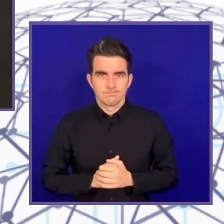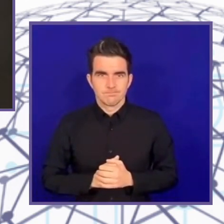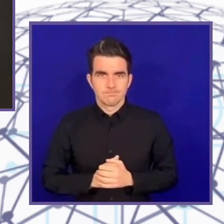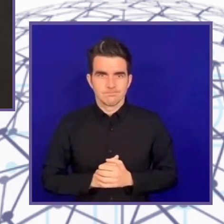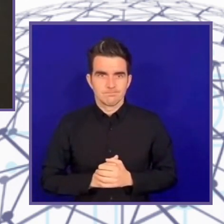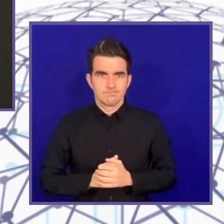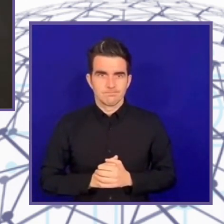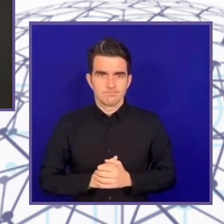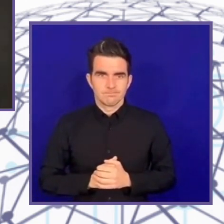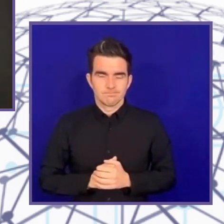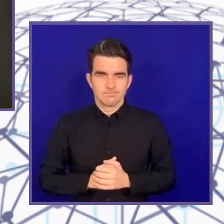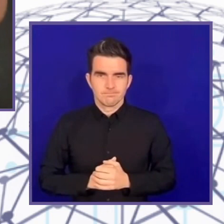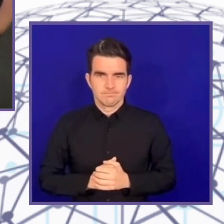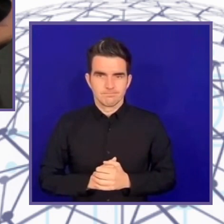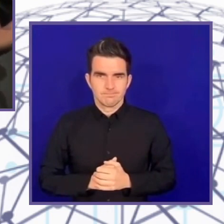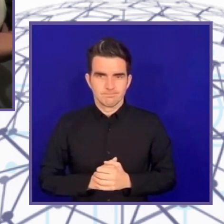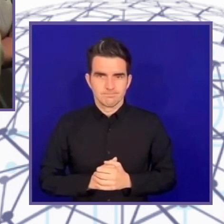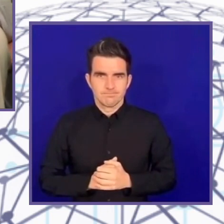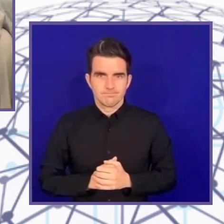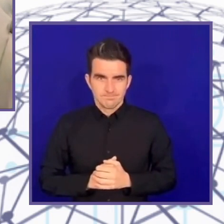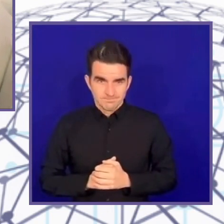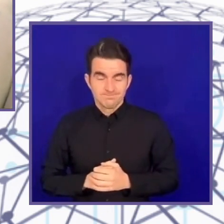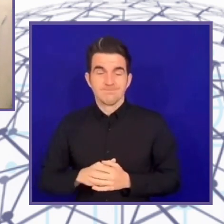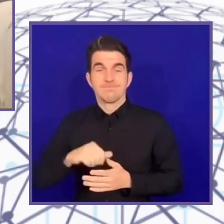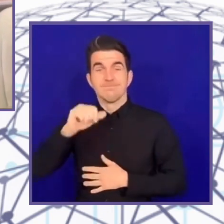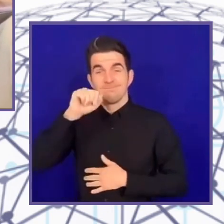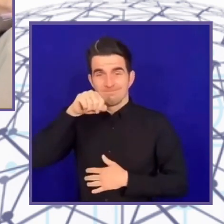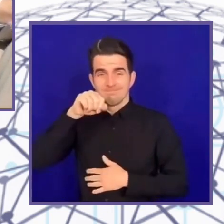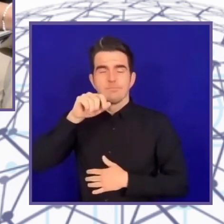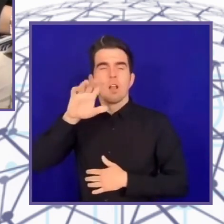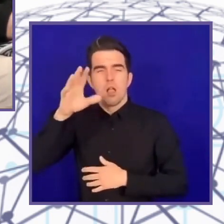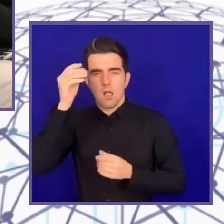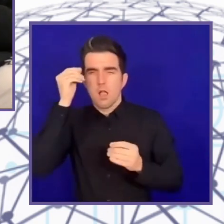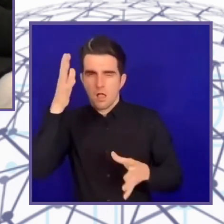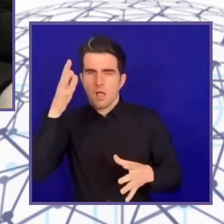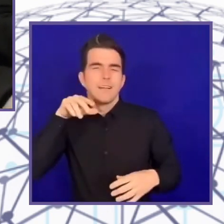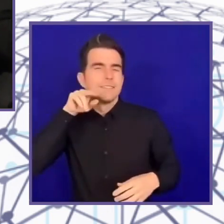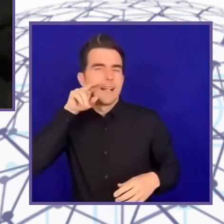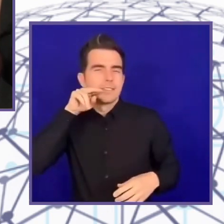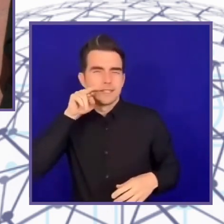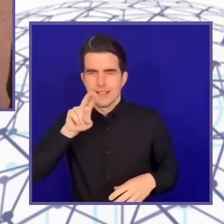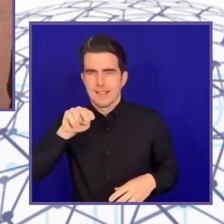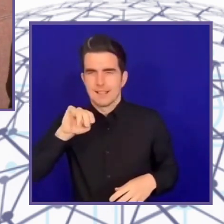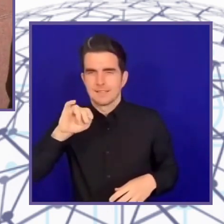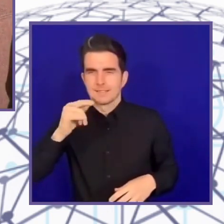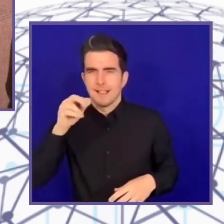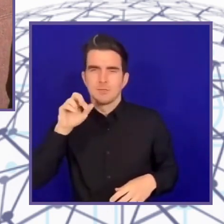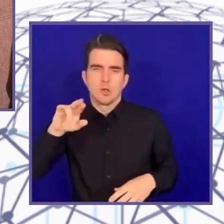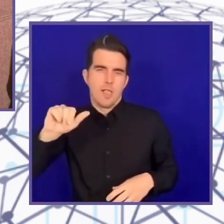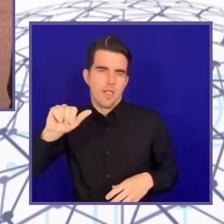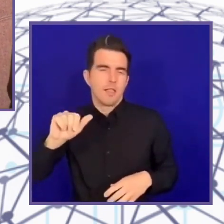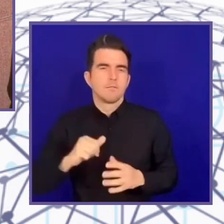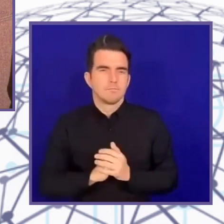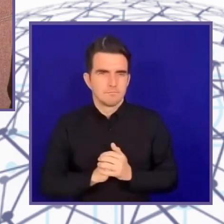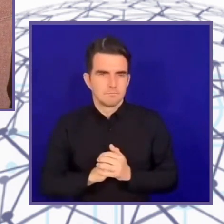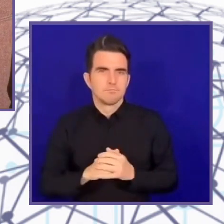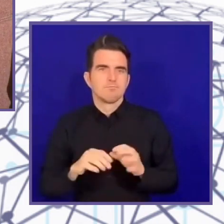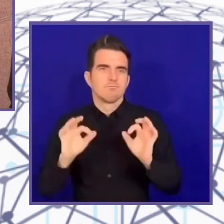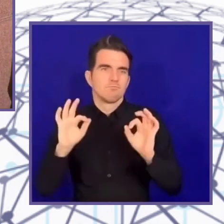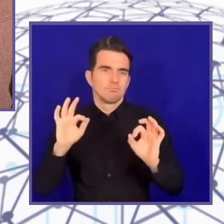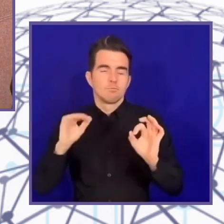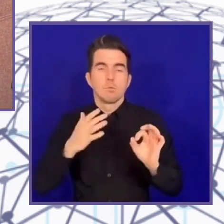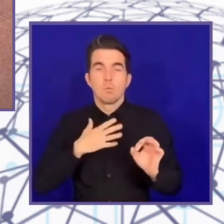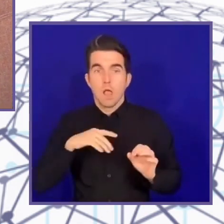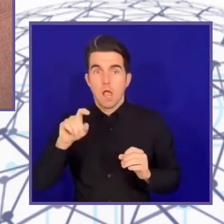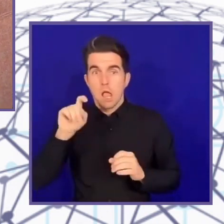The grant from FCDO is for research. So we've got, when we spend our money, it